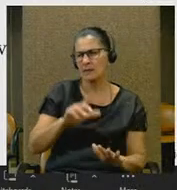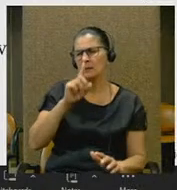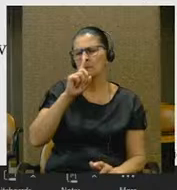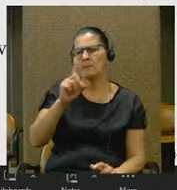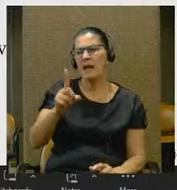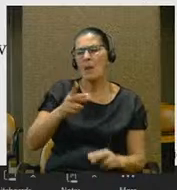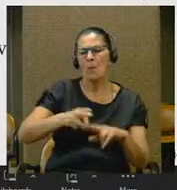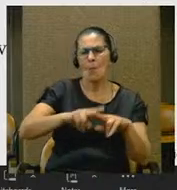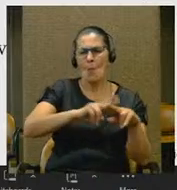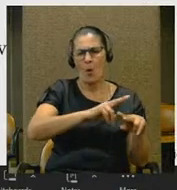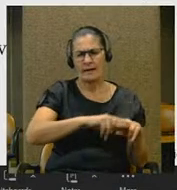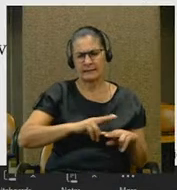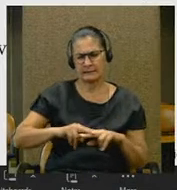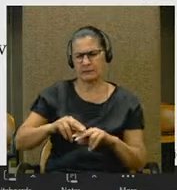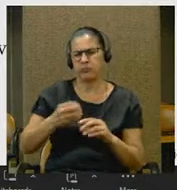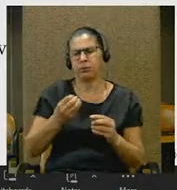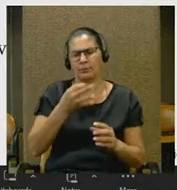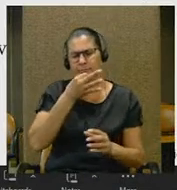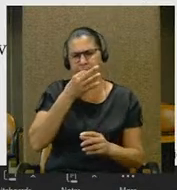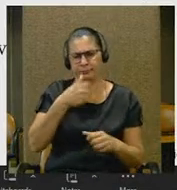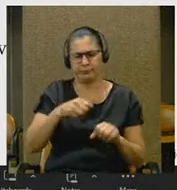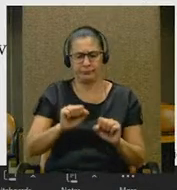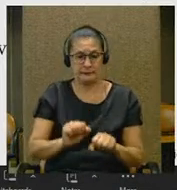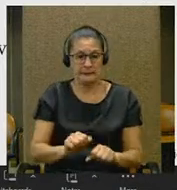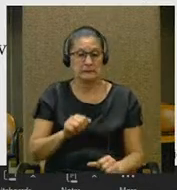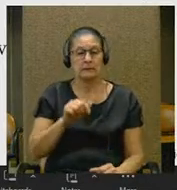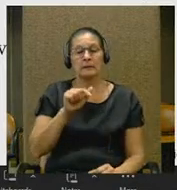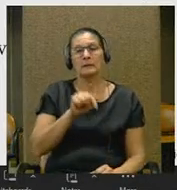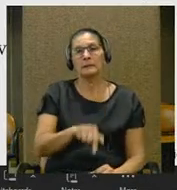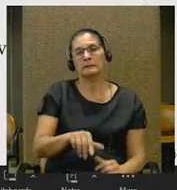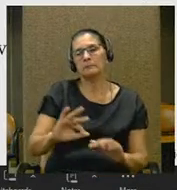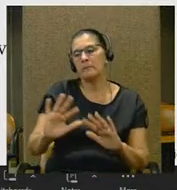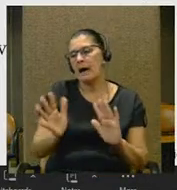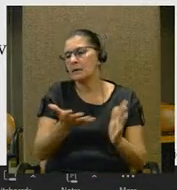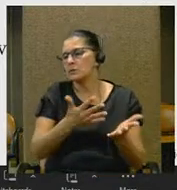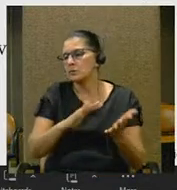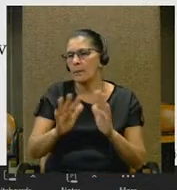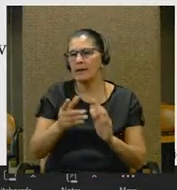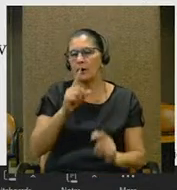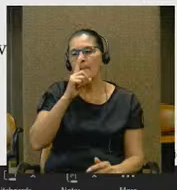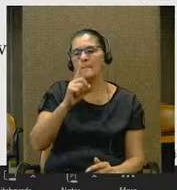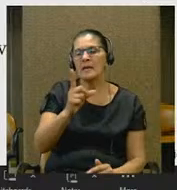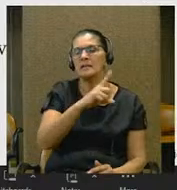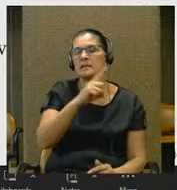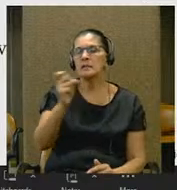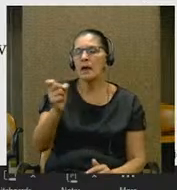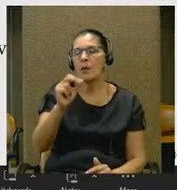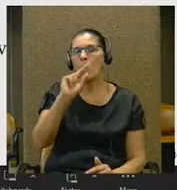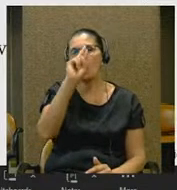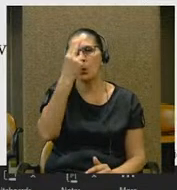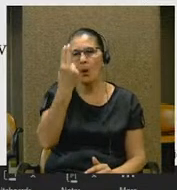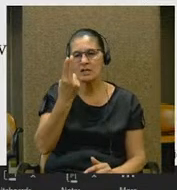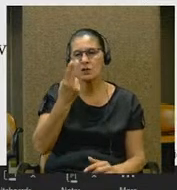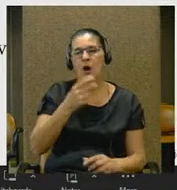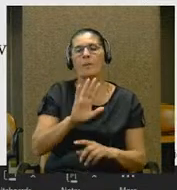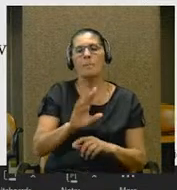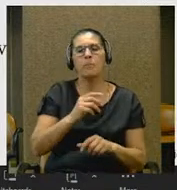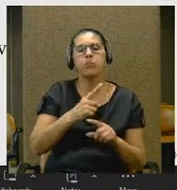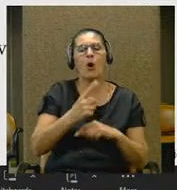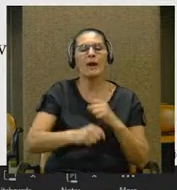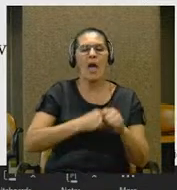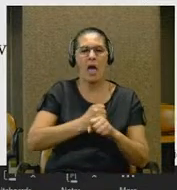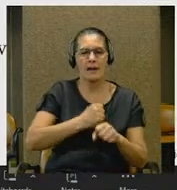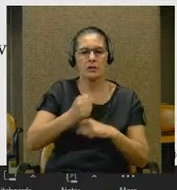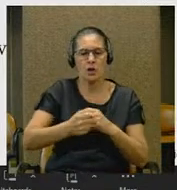equivalent of about over 1,000 Uruguayans dying each year, to put it into